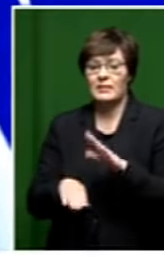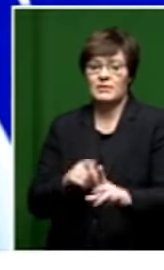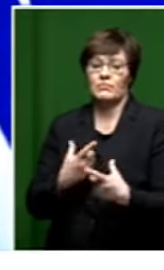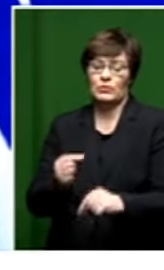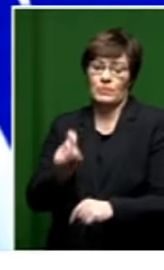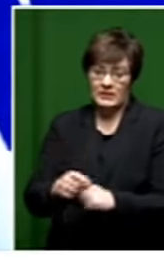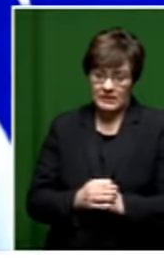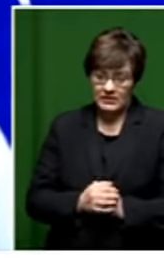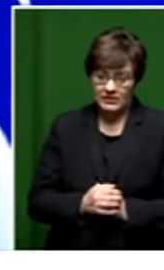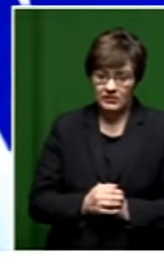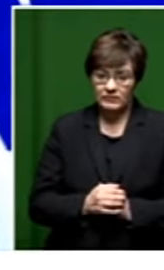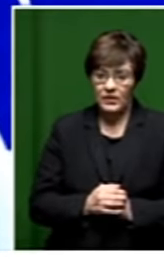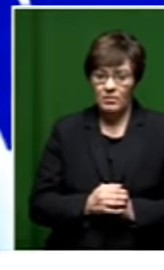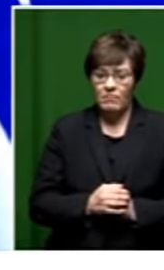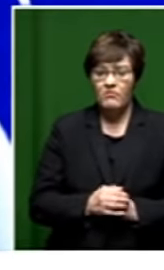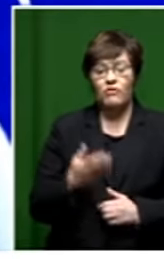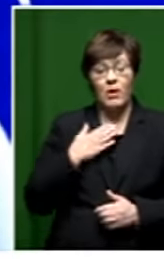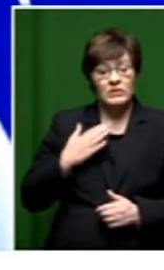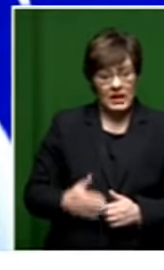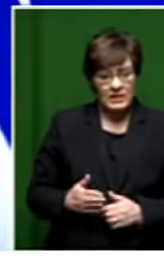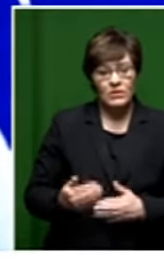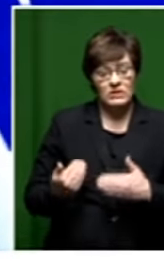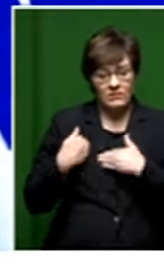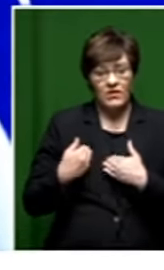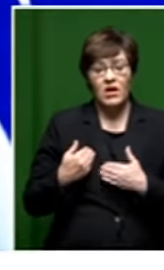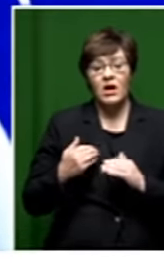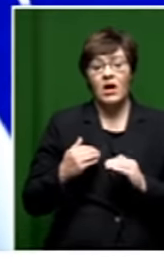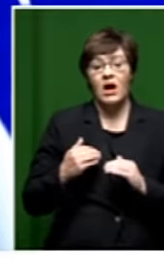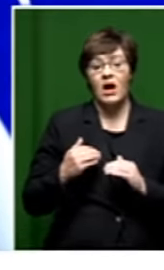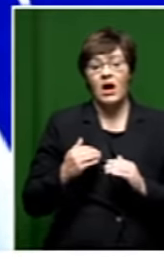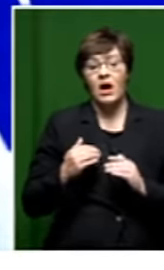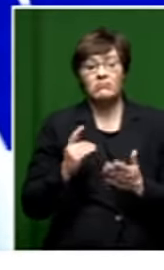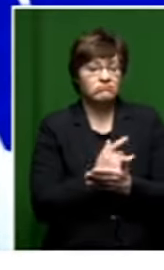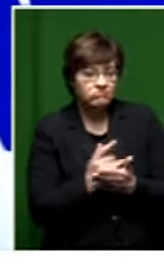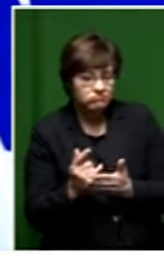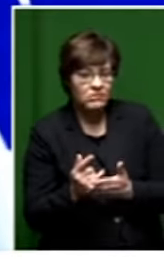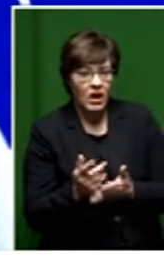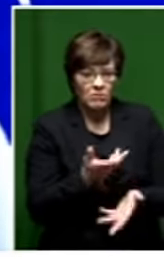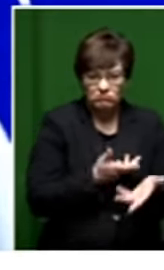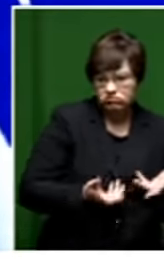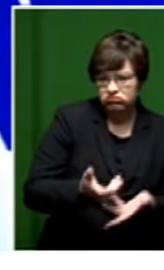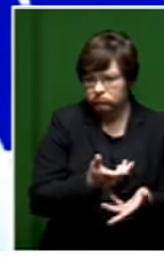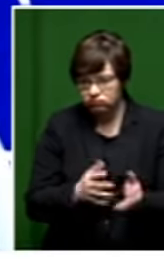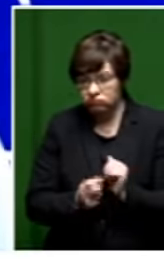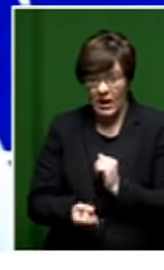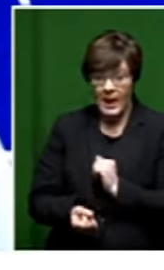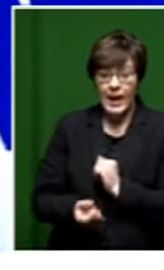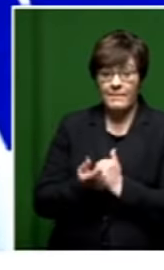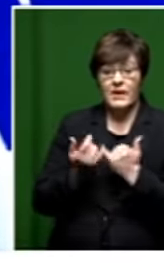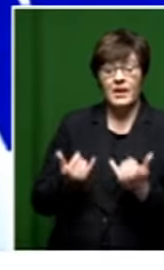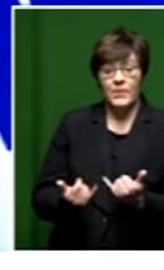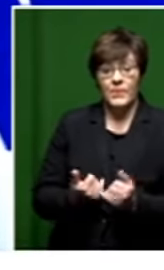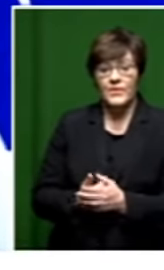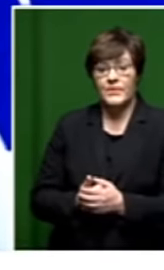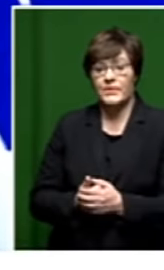our side, I can safely say that the conversation and the robust engagements that are currently taking